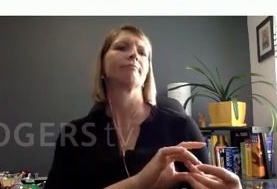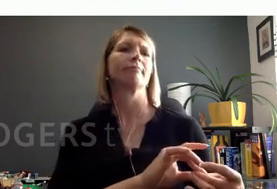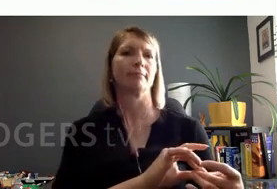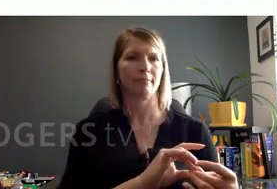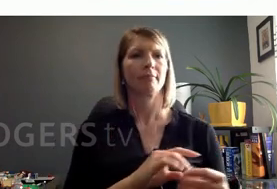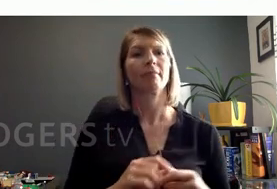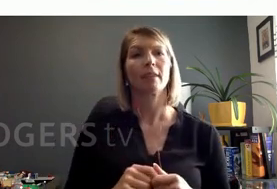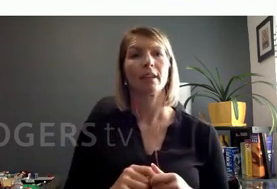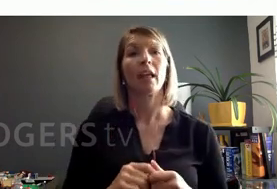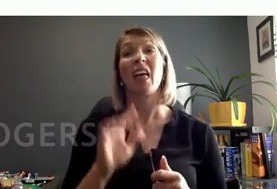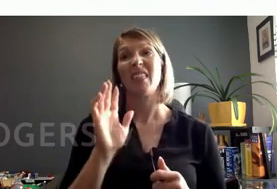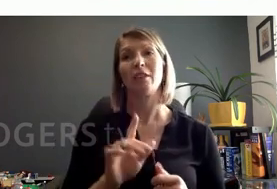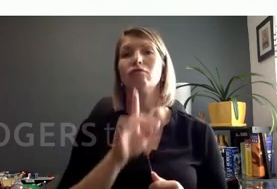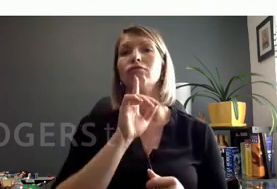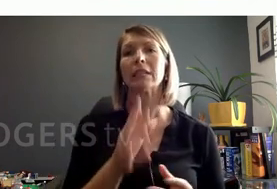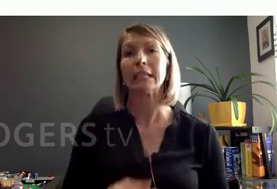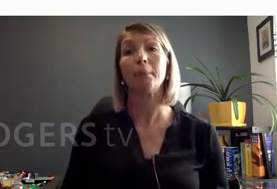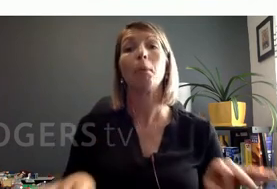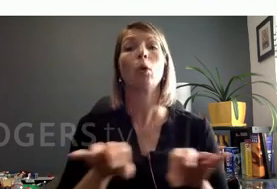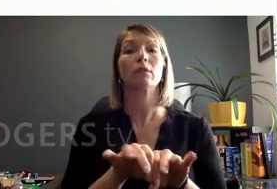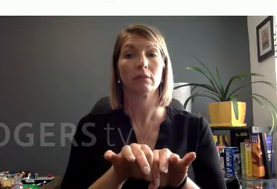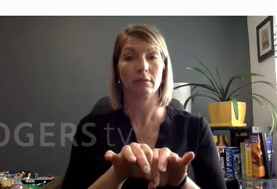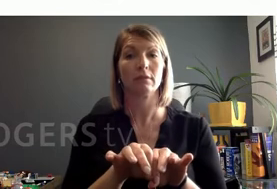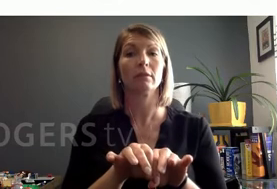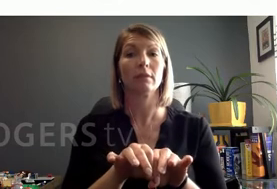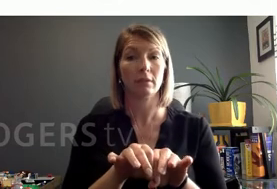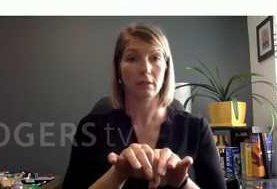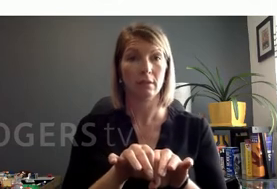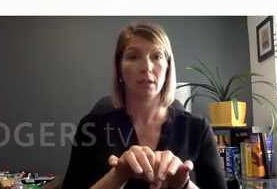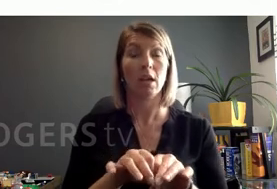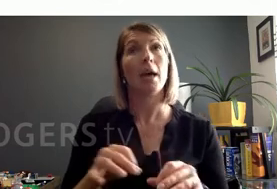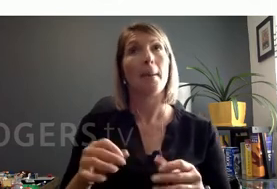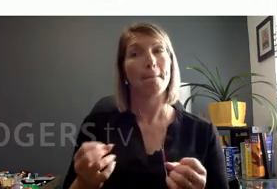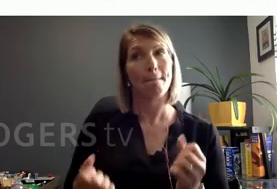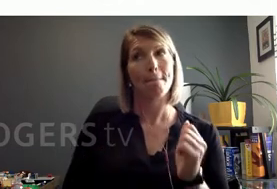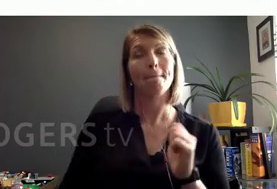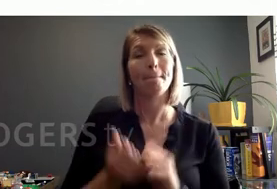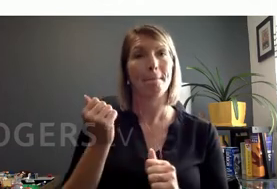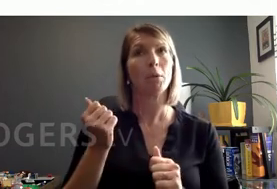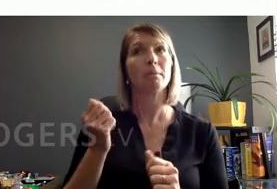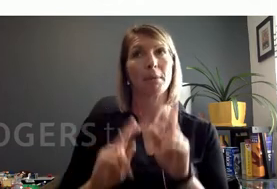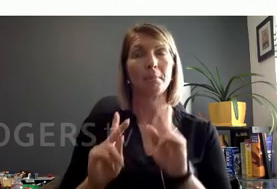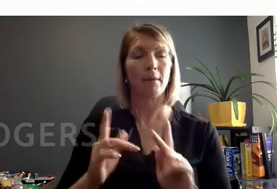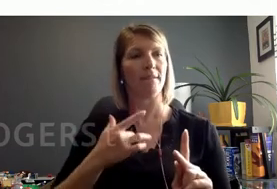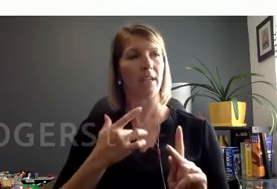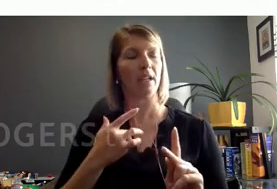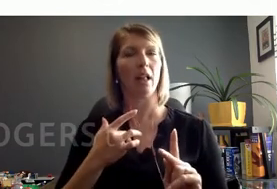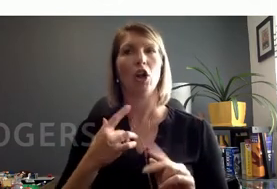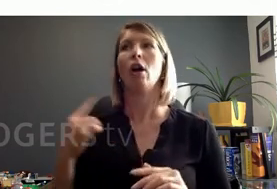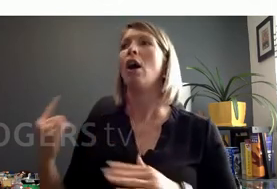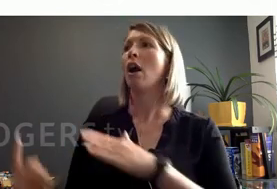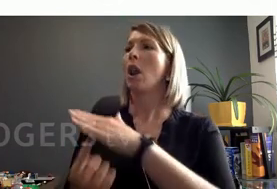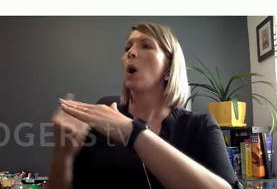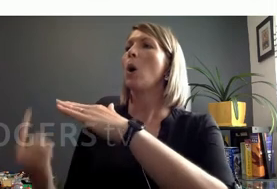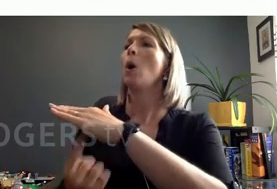thing for us, because we want people to feel like they are a part of our community and a celebrated part of our